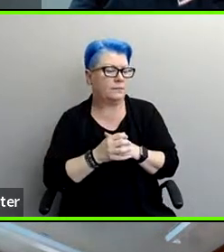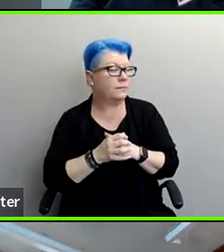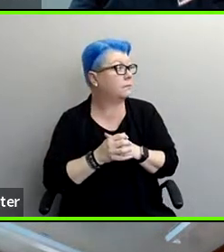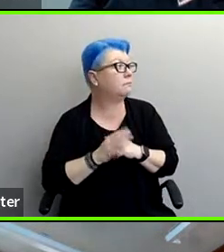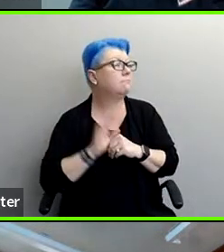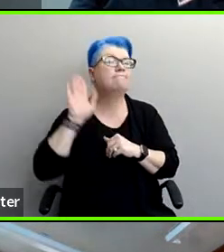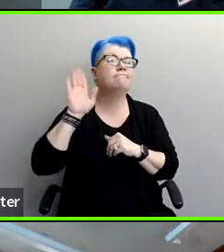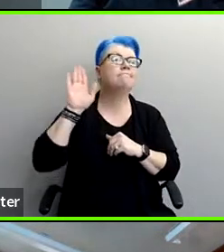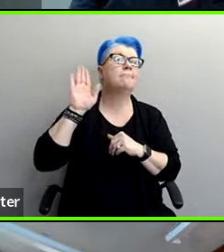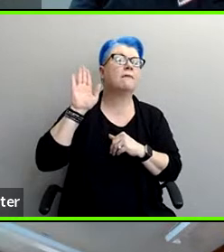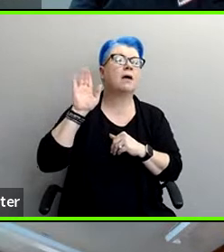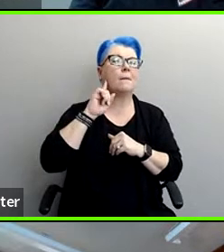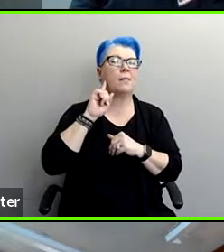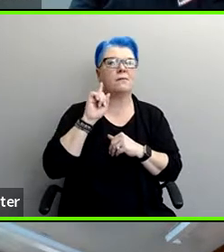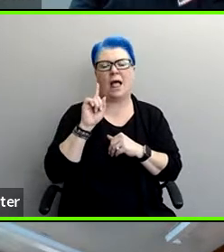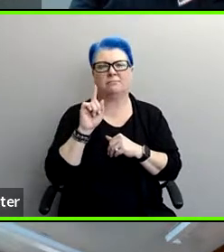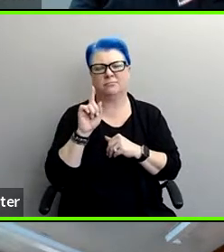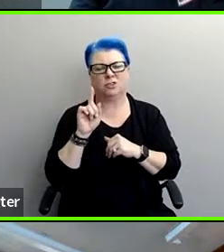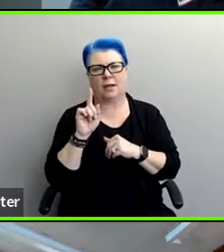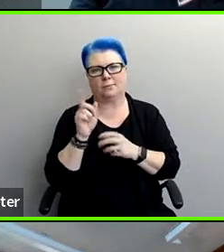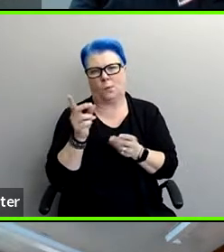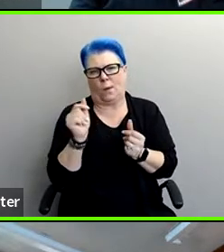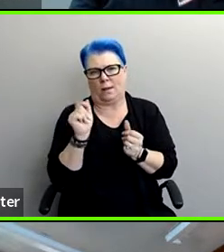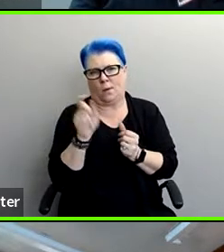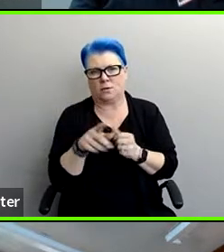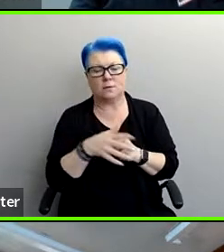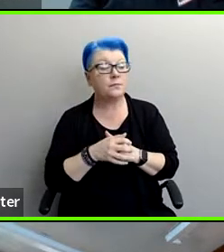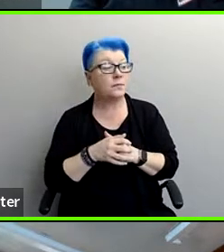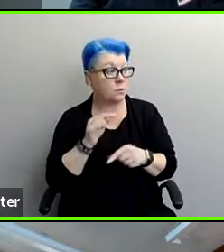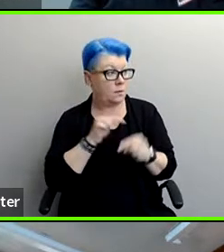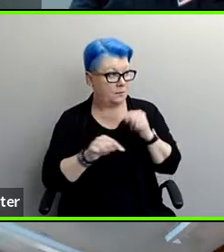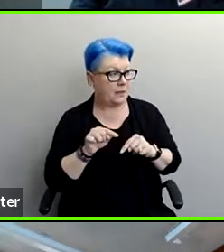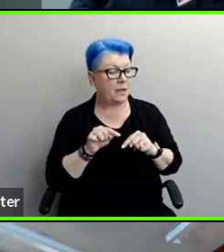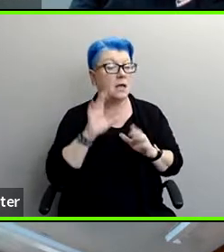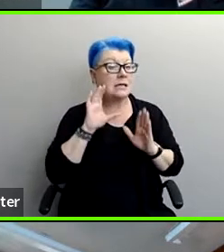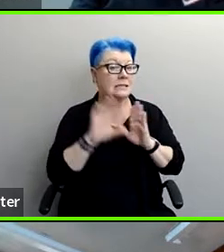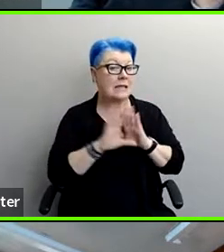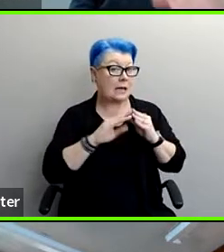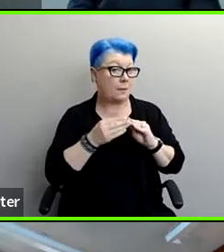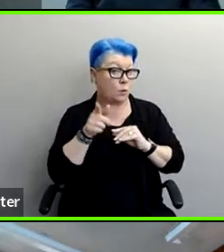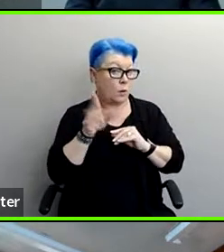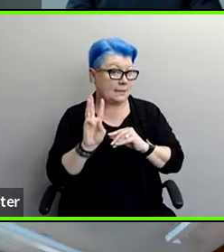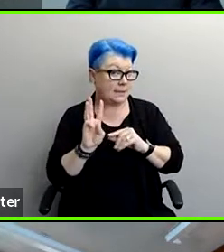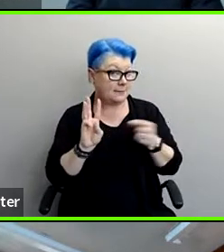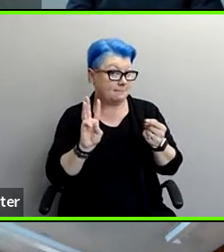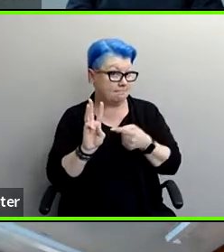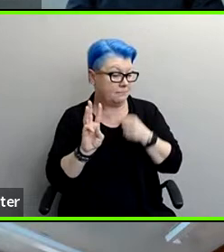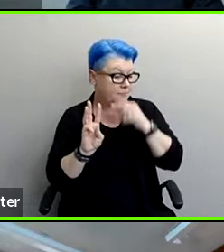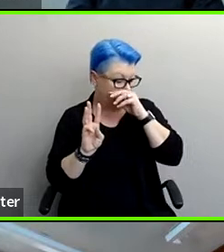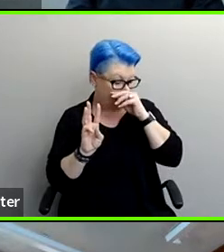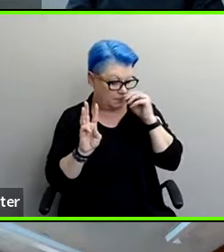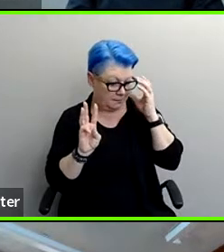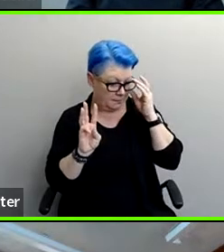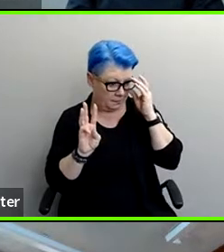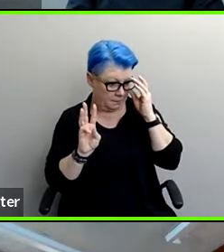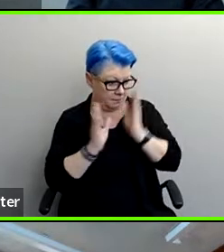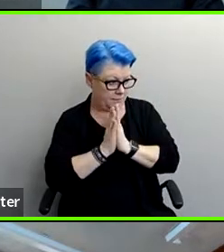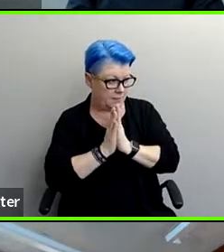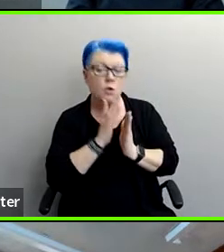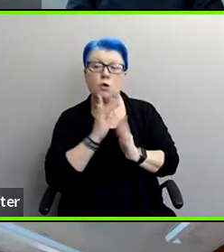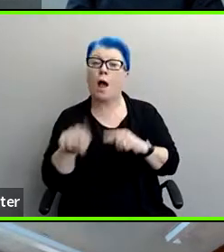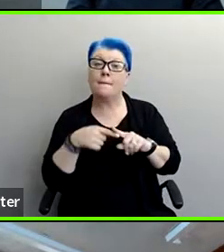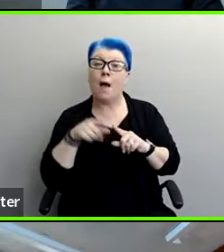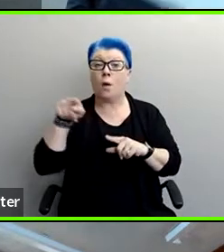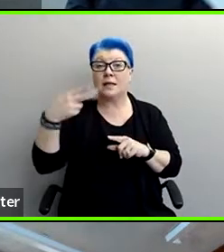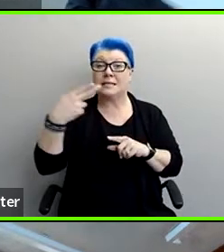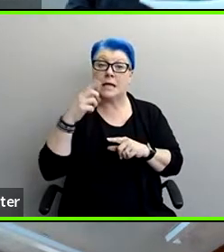I have a couple of just really quick questions. So back on slide 26, we talk about the